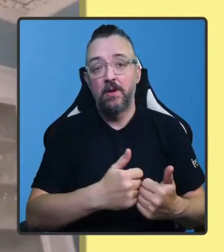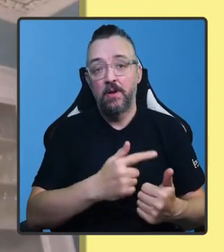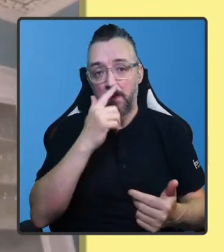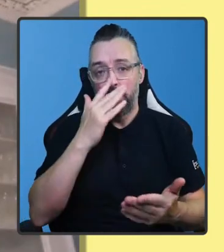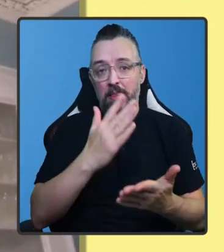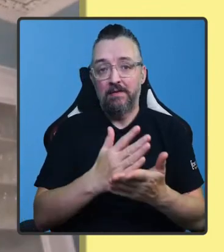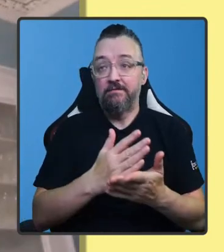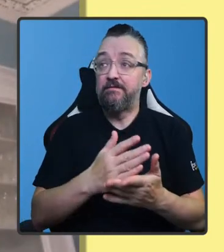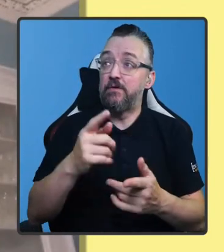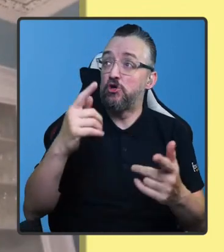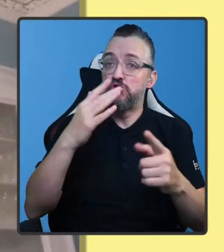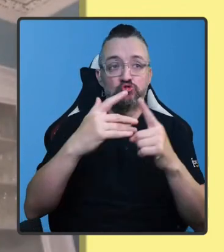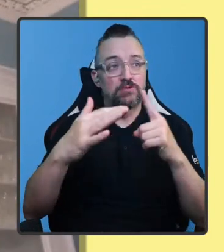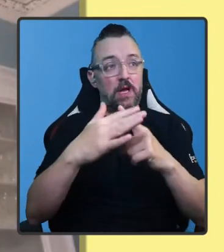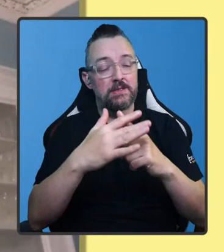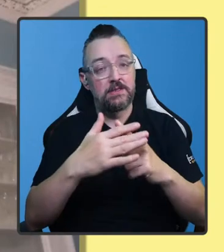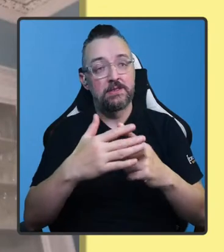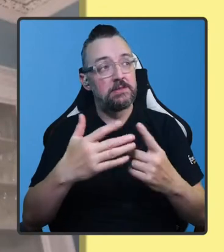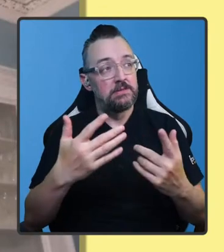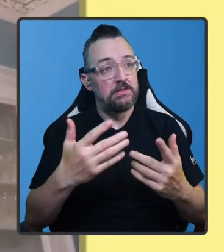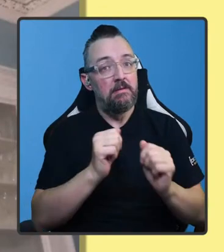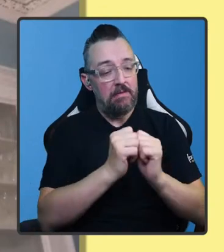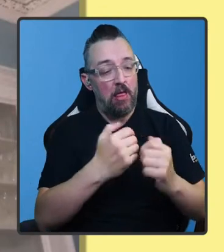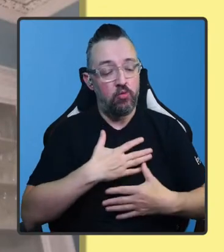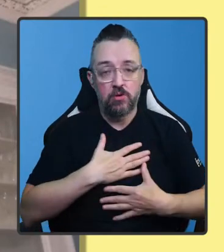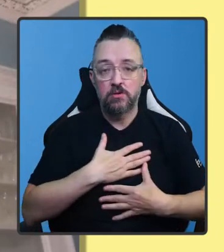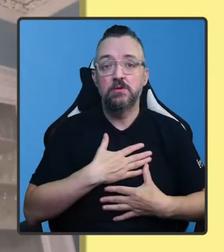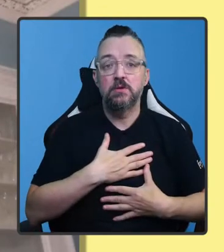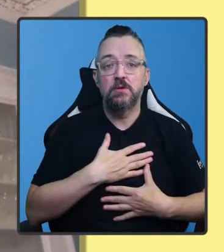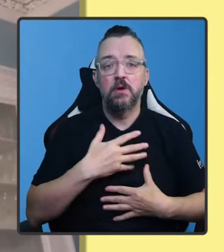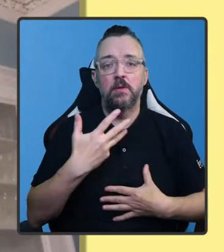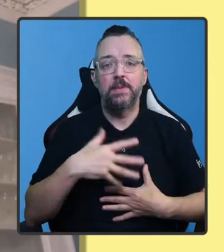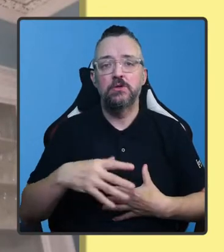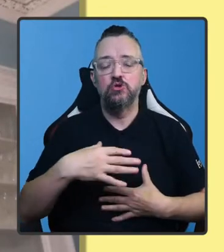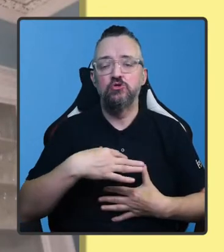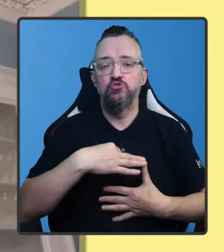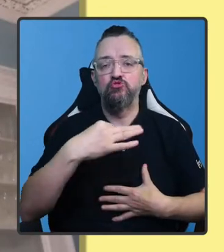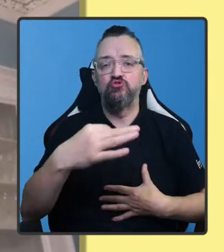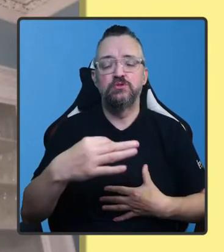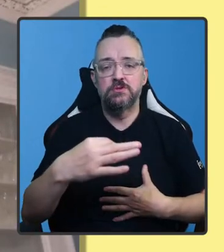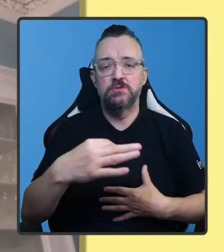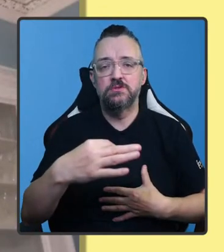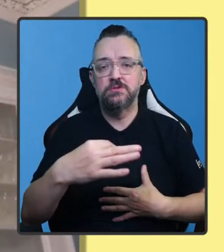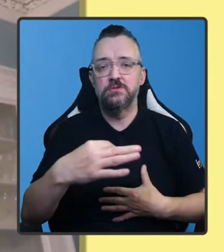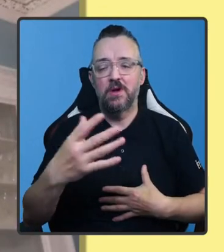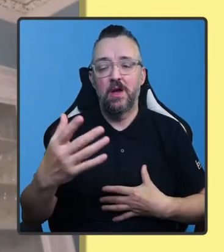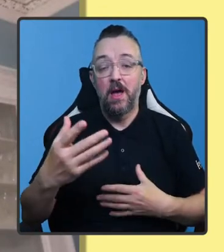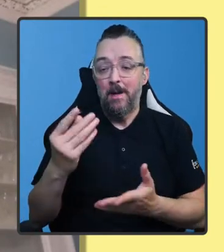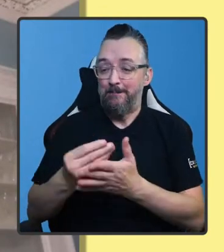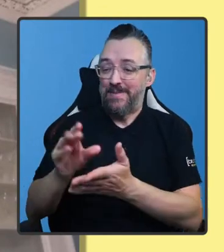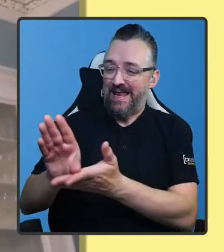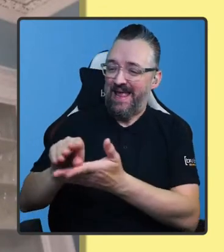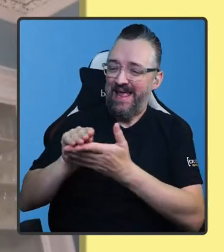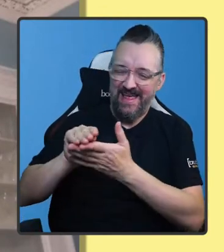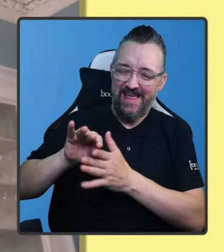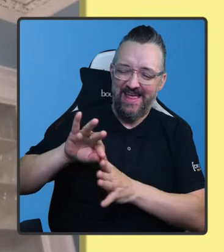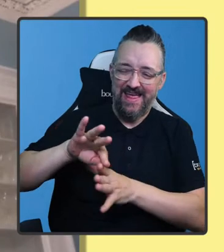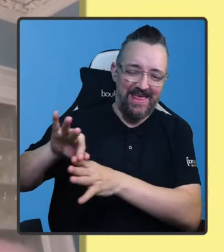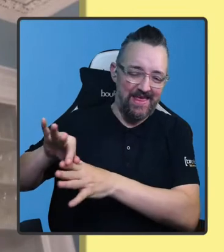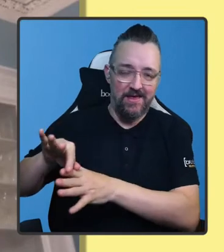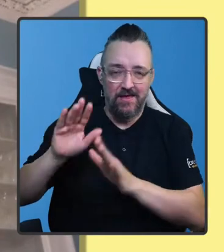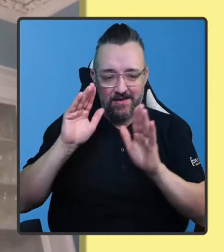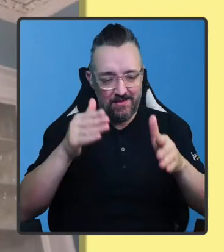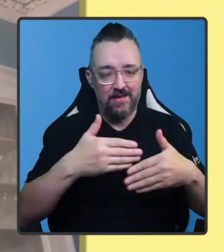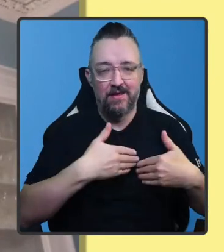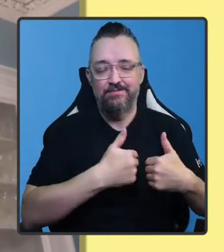by society, have chosen or been encouraged to forego earning power throughout the ages. The